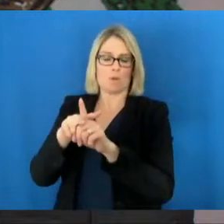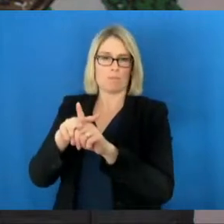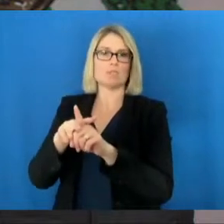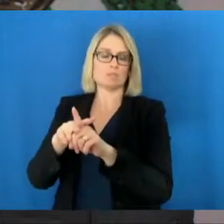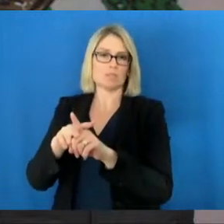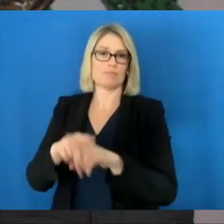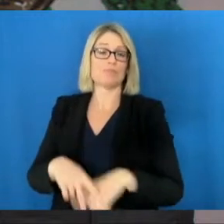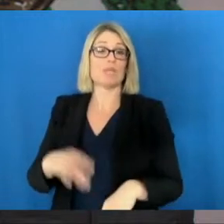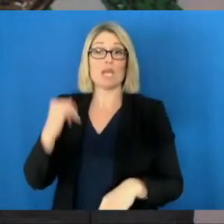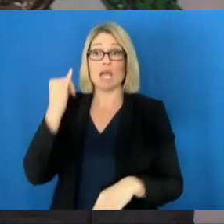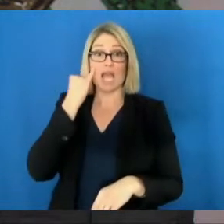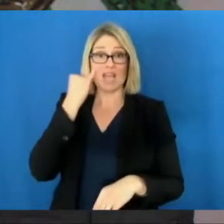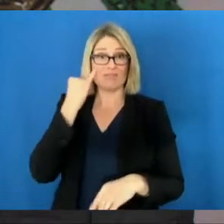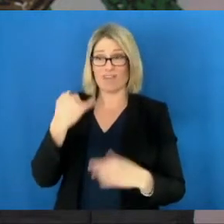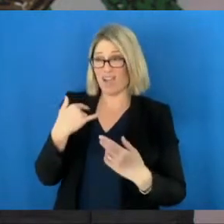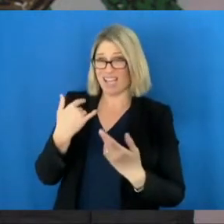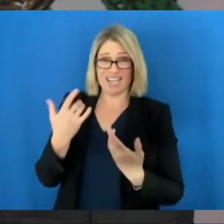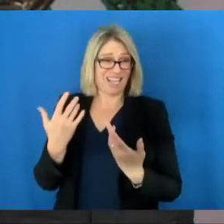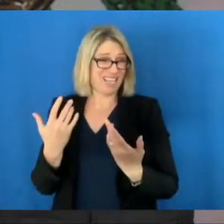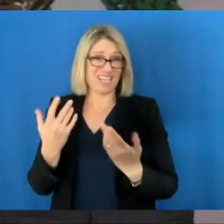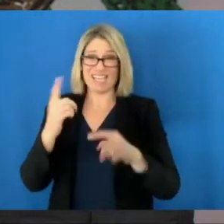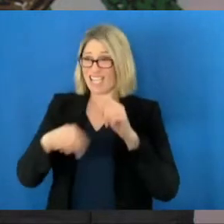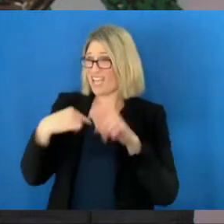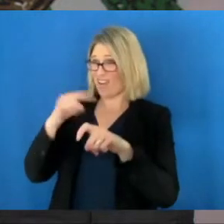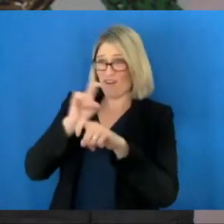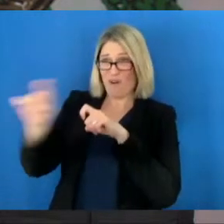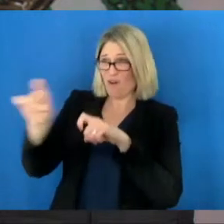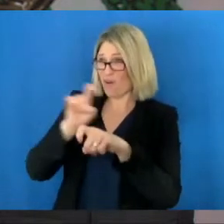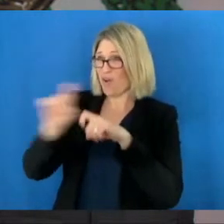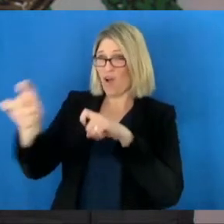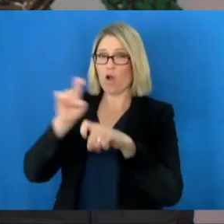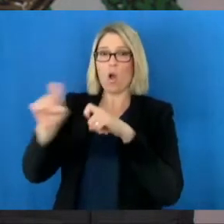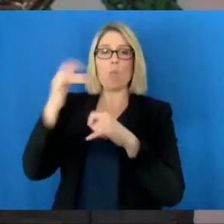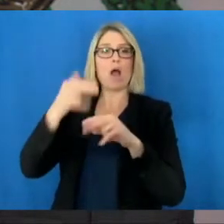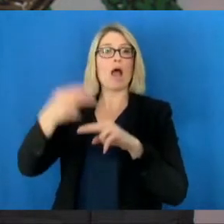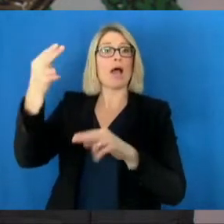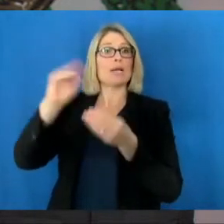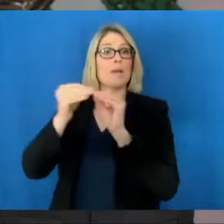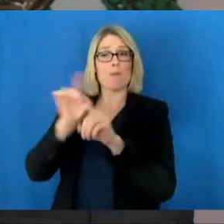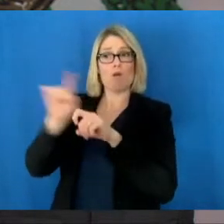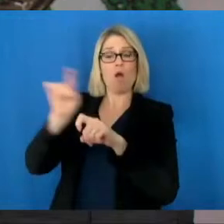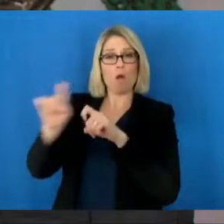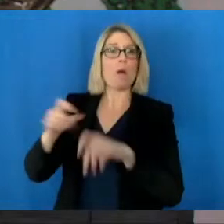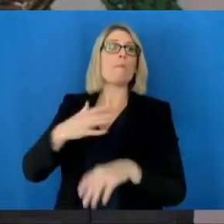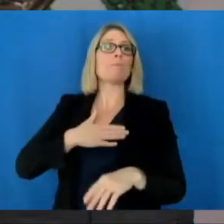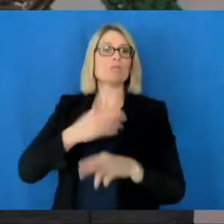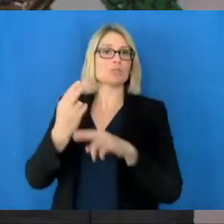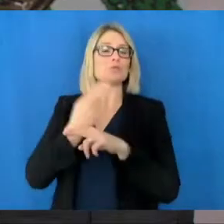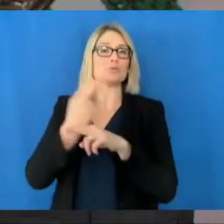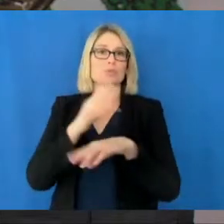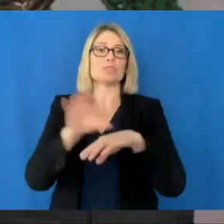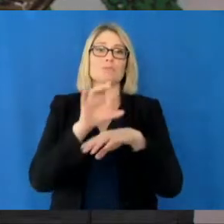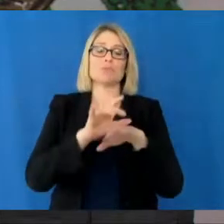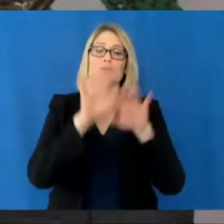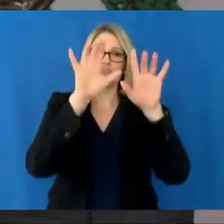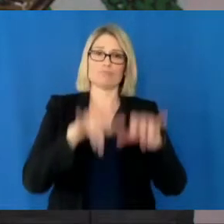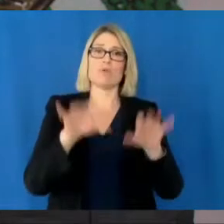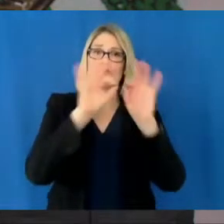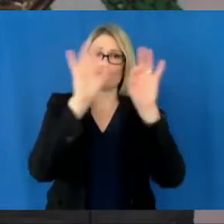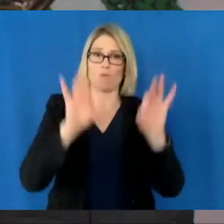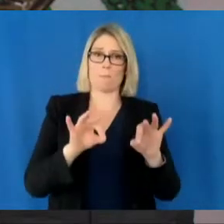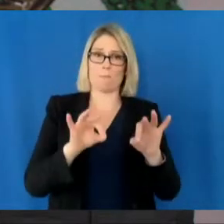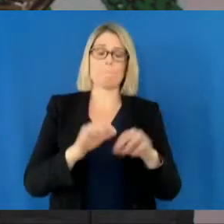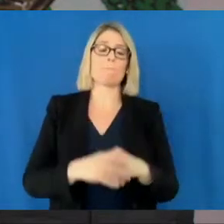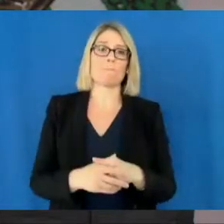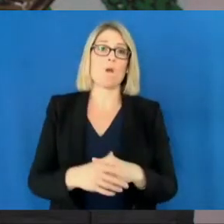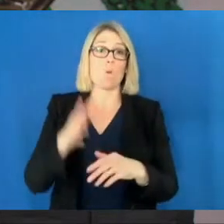you are having challenges getting through the phone line due to the call volume, please consider using the online form. It will be available